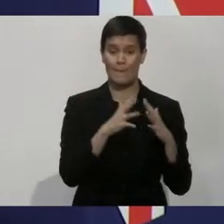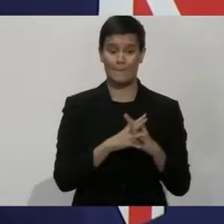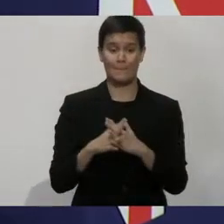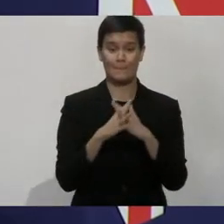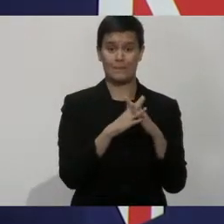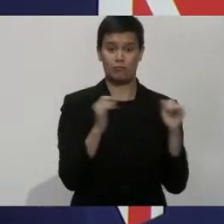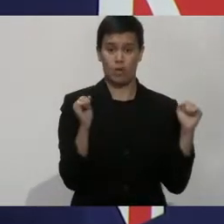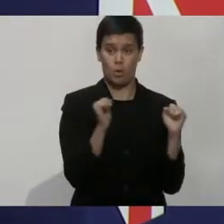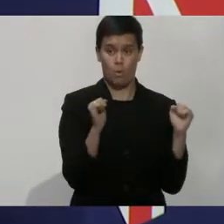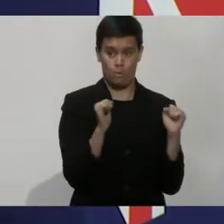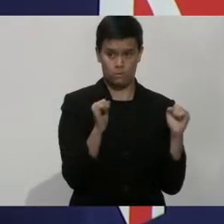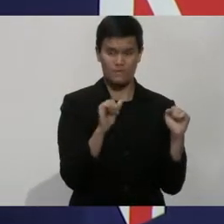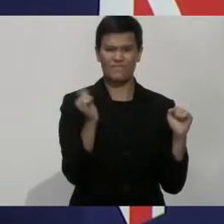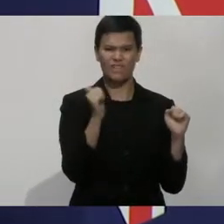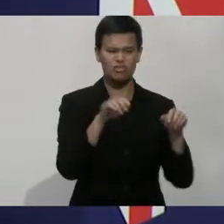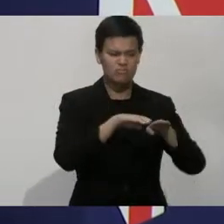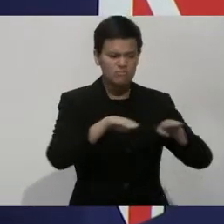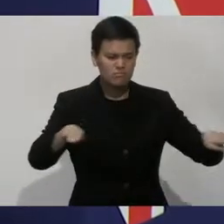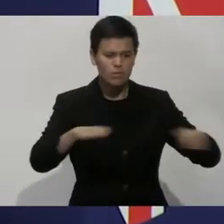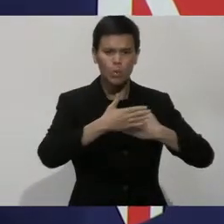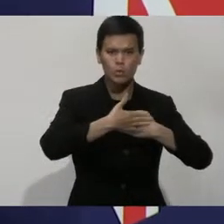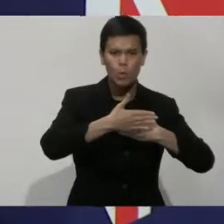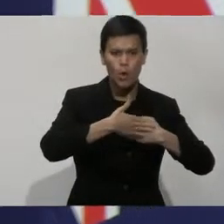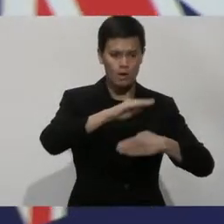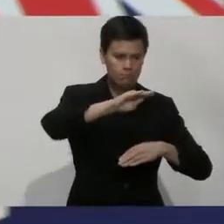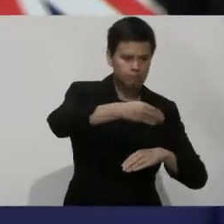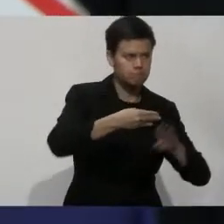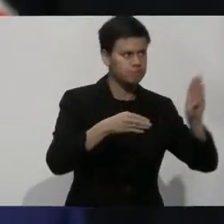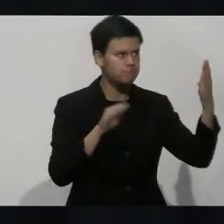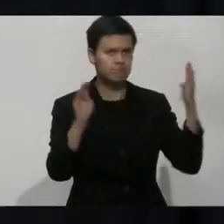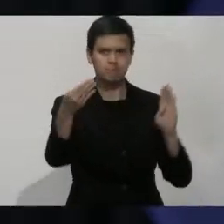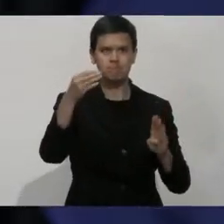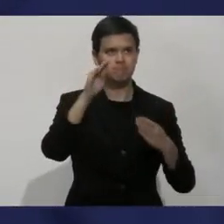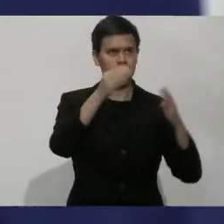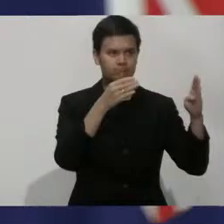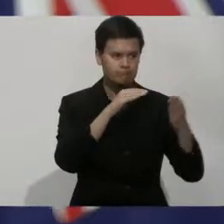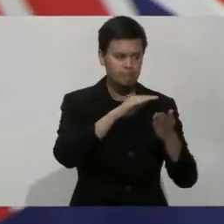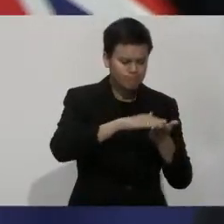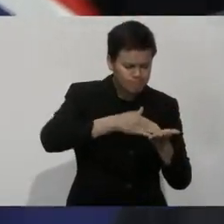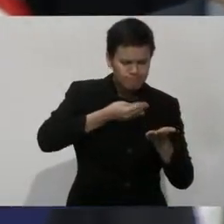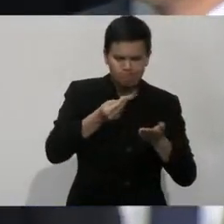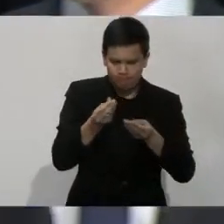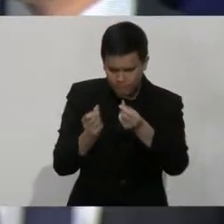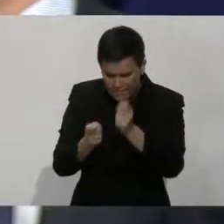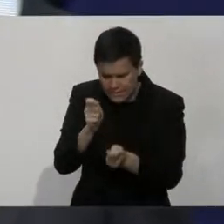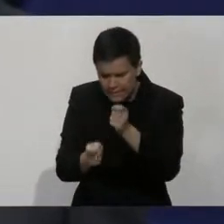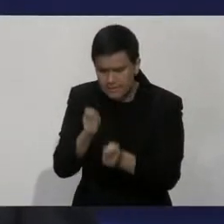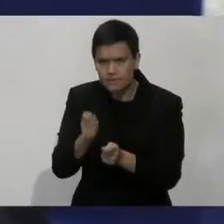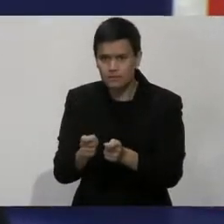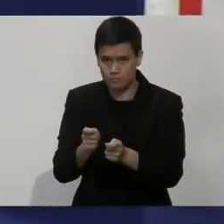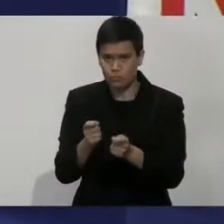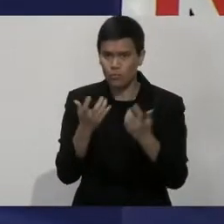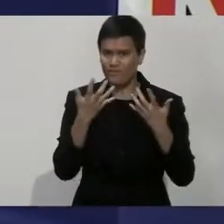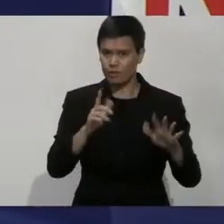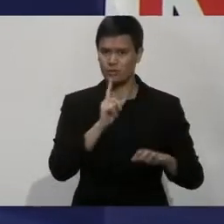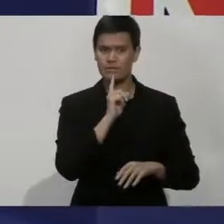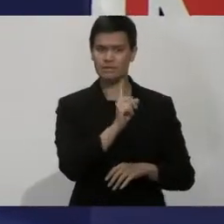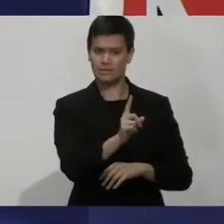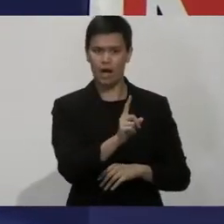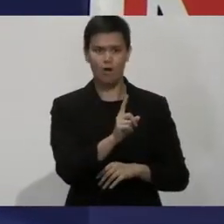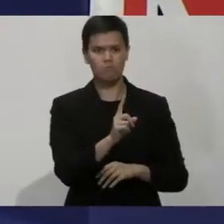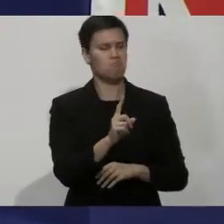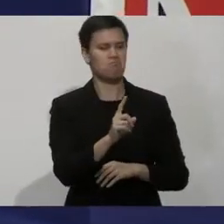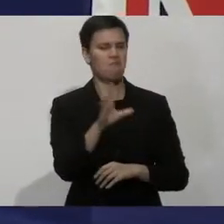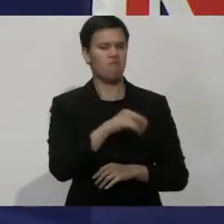but what about the other option of sort of person-to-person worker chain contamination? Yes,